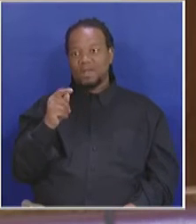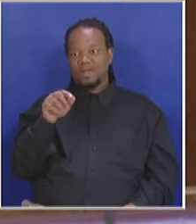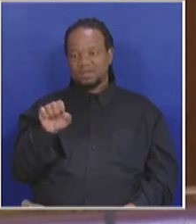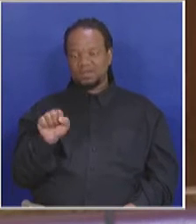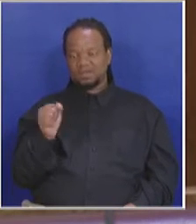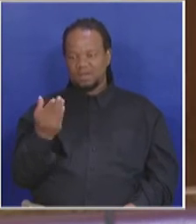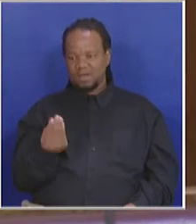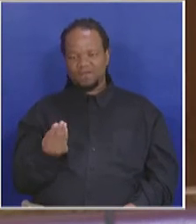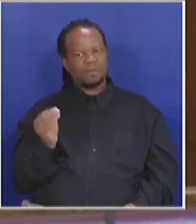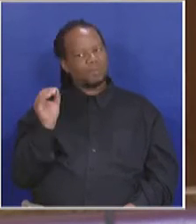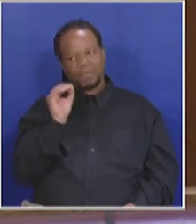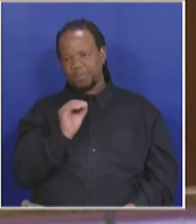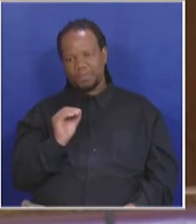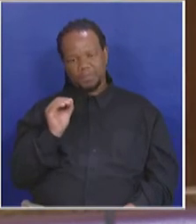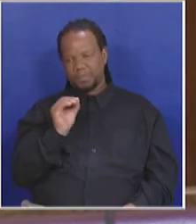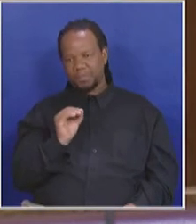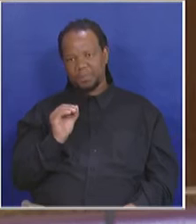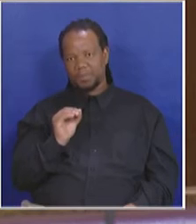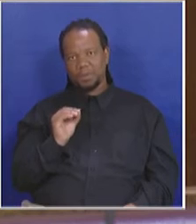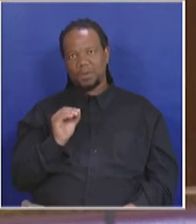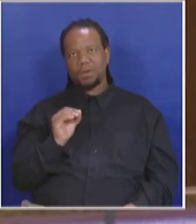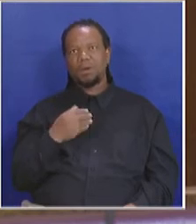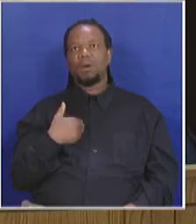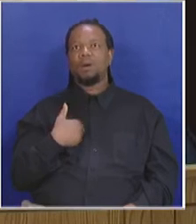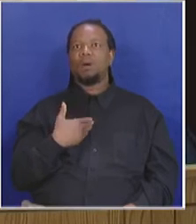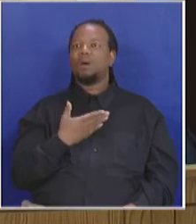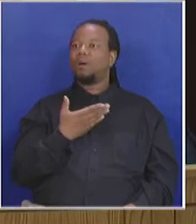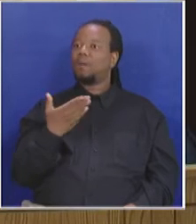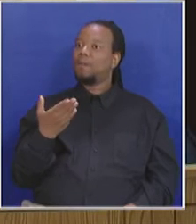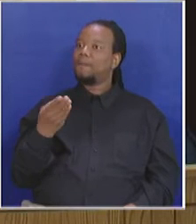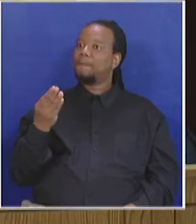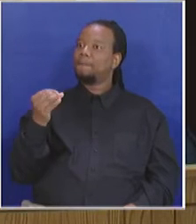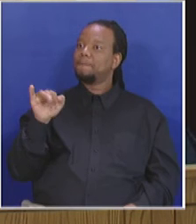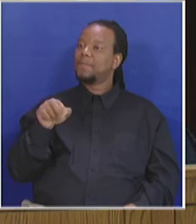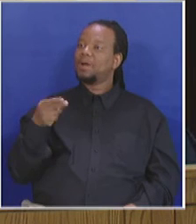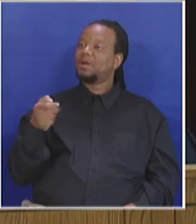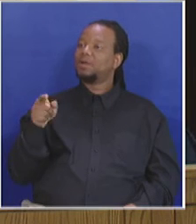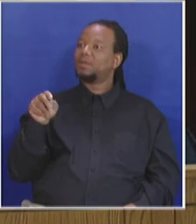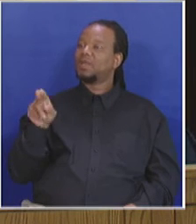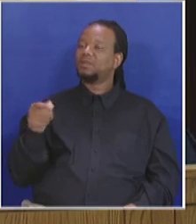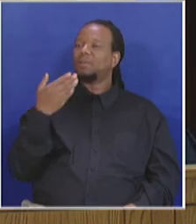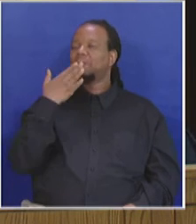So I am going to ask you, Honorable Mateis, to withdraw those.